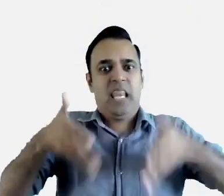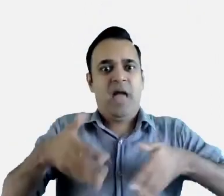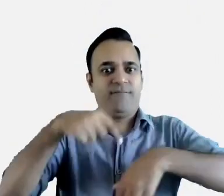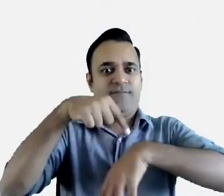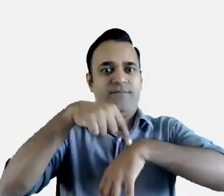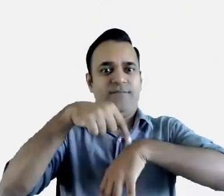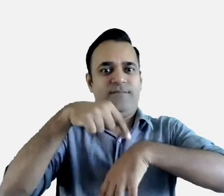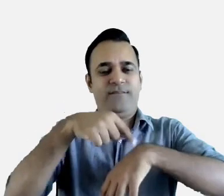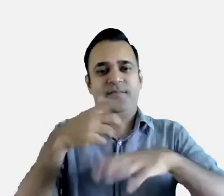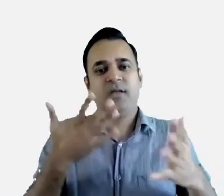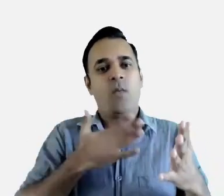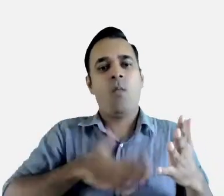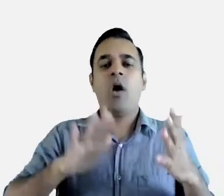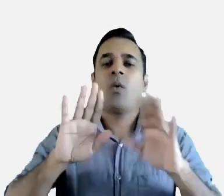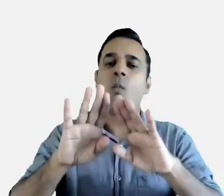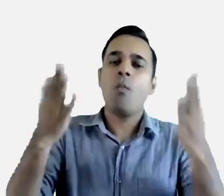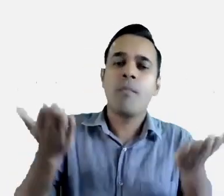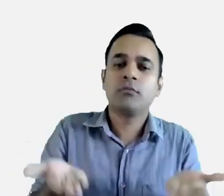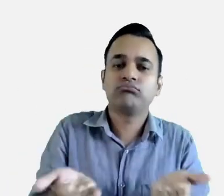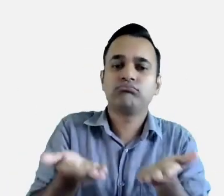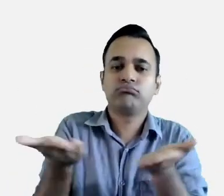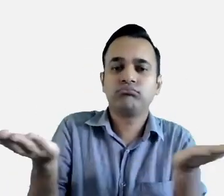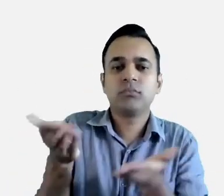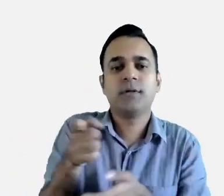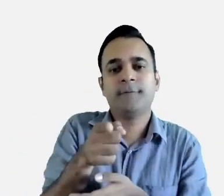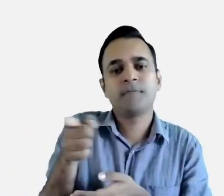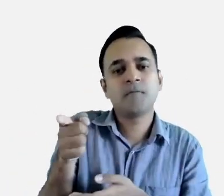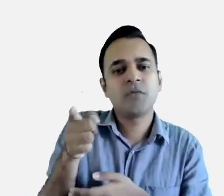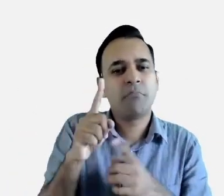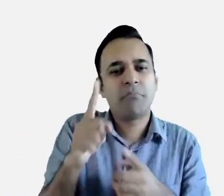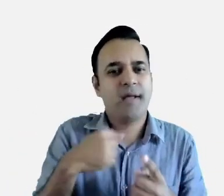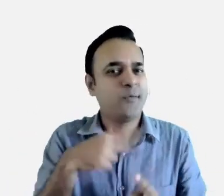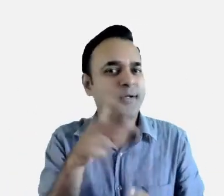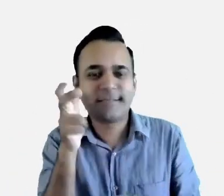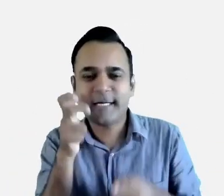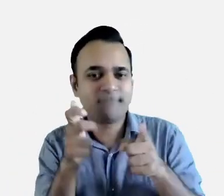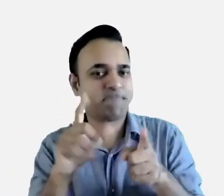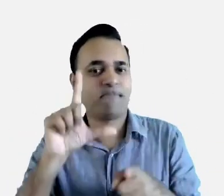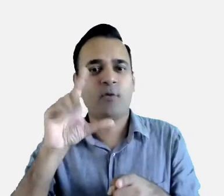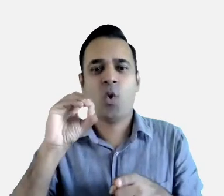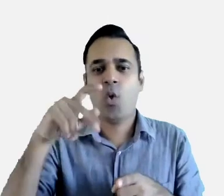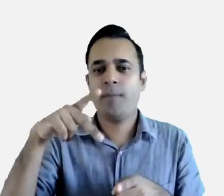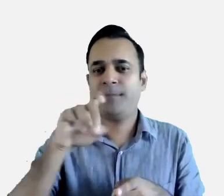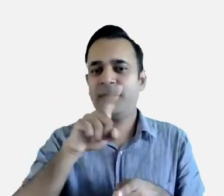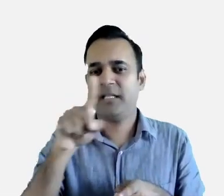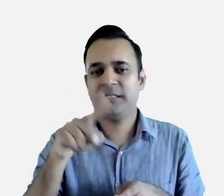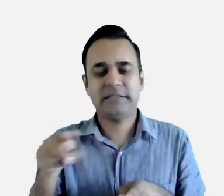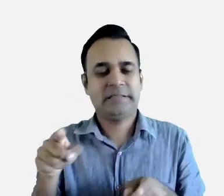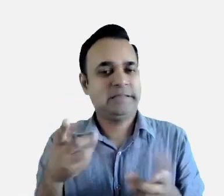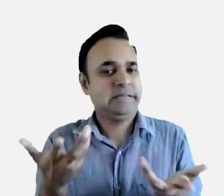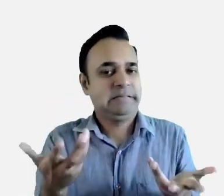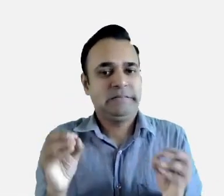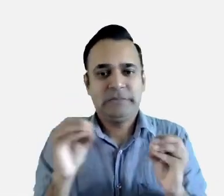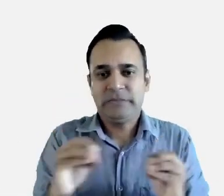Lopez, and we have not heard as much from Dr. Tufton. And I'd like to ask all of